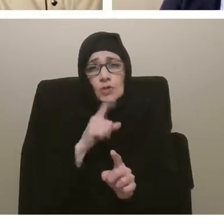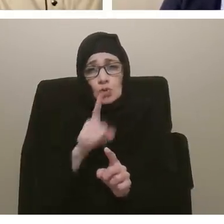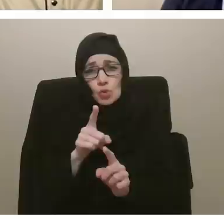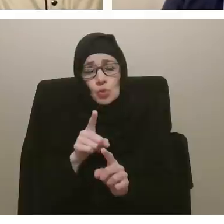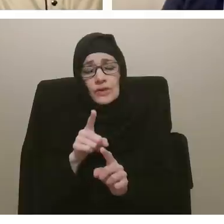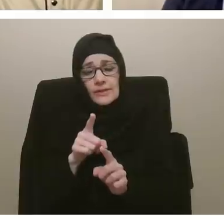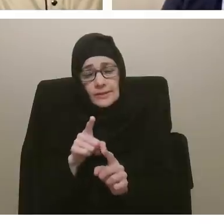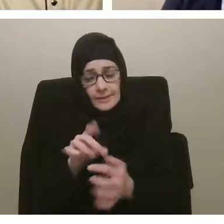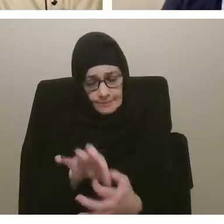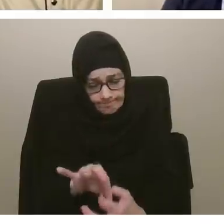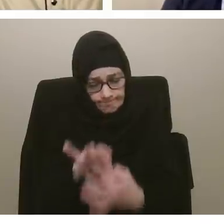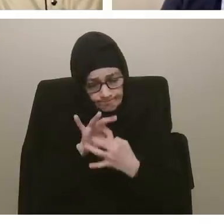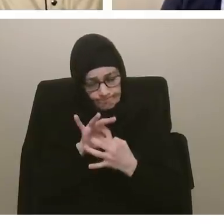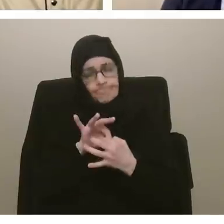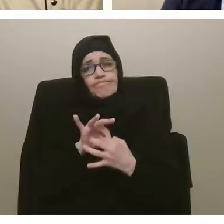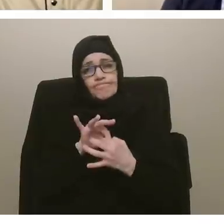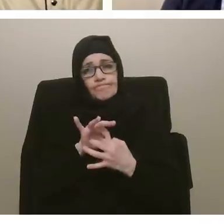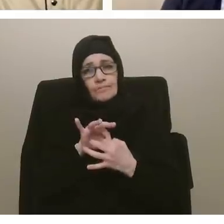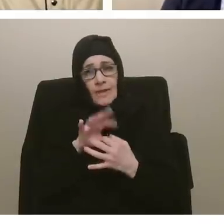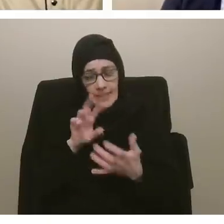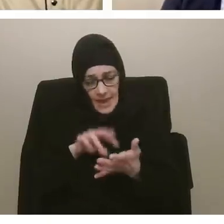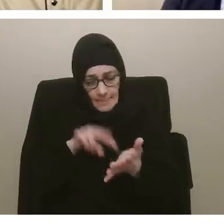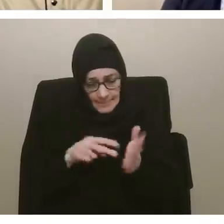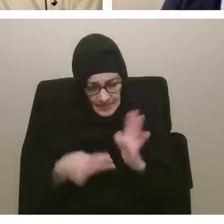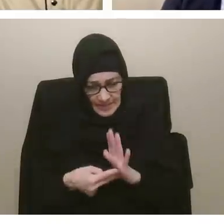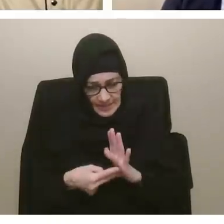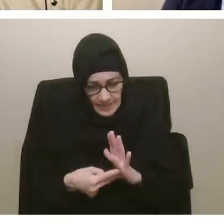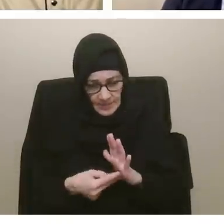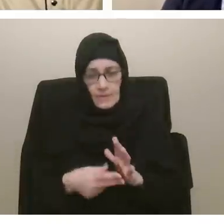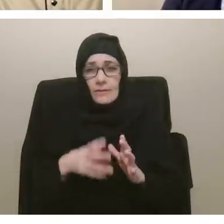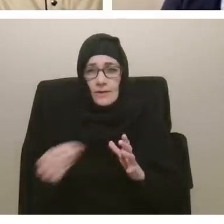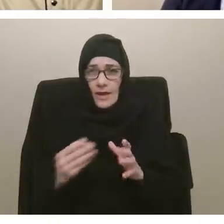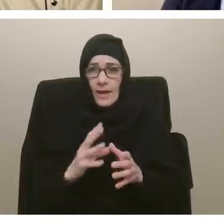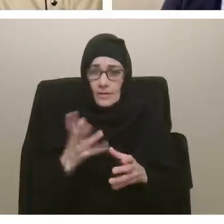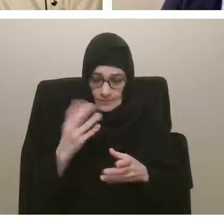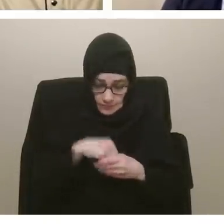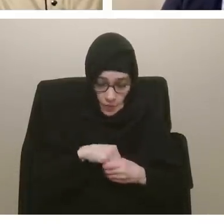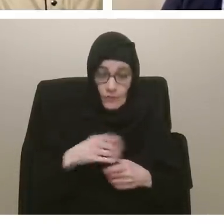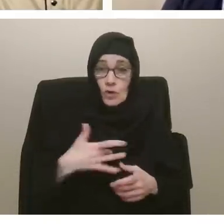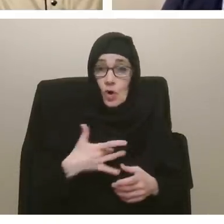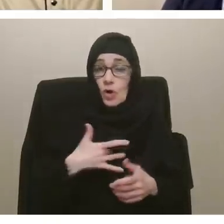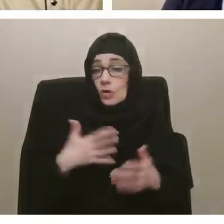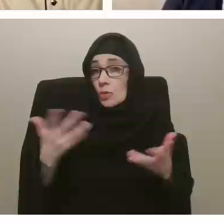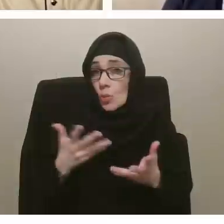very present in our hearts, is that very humble